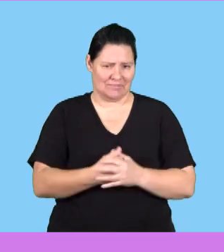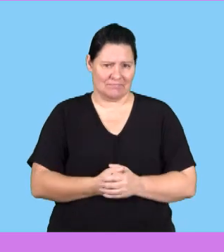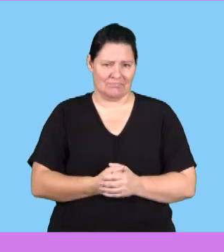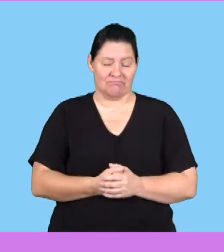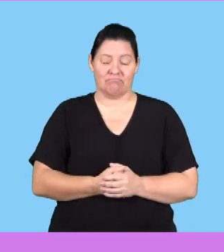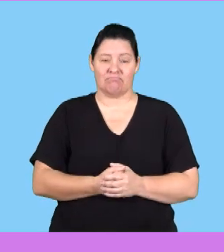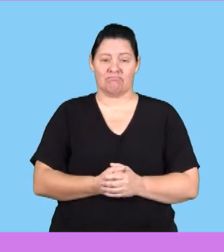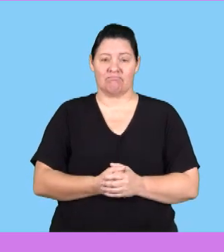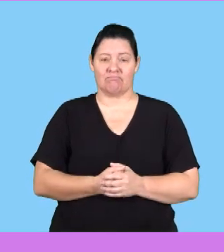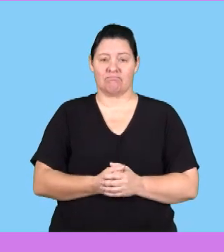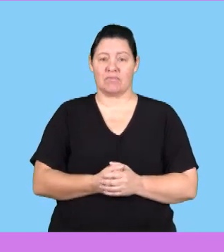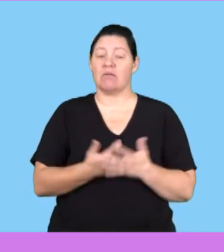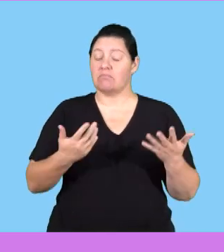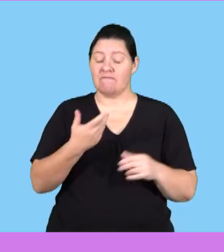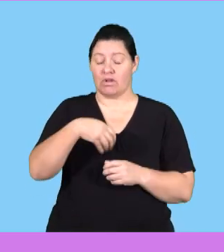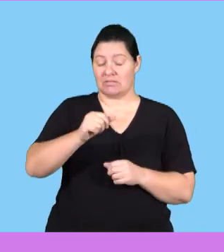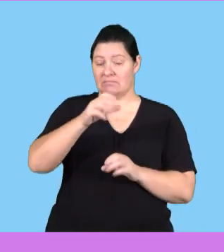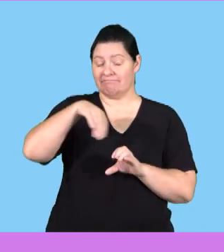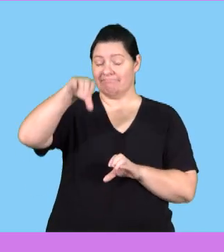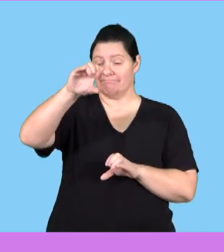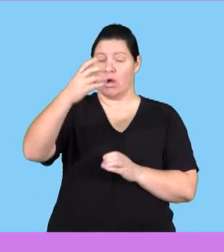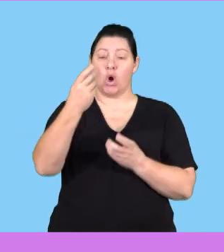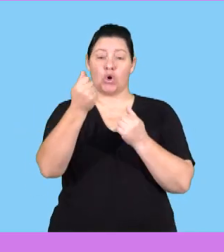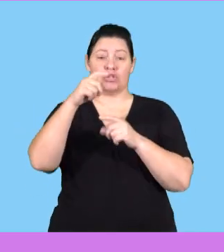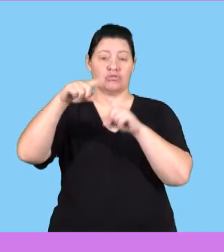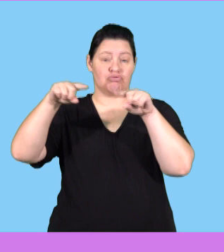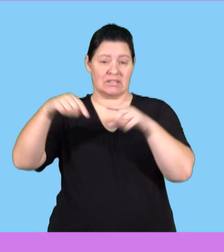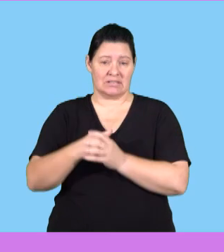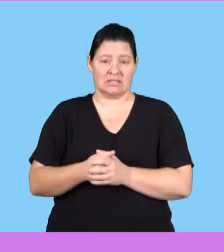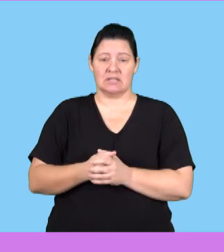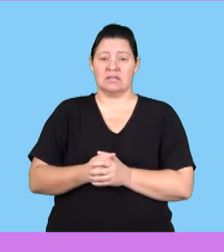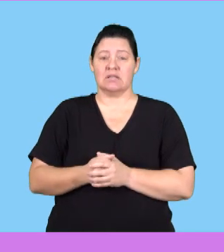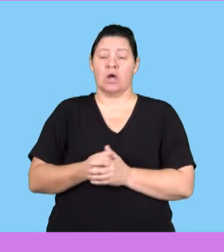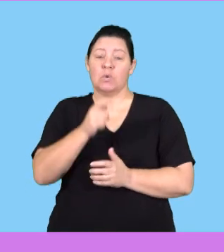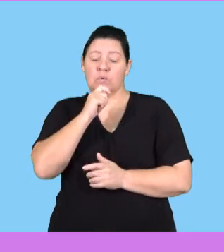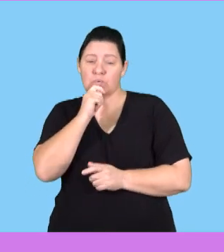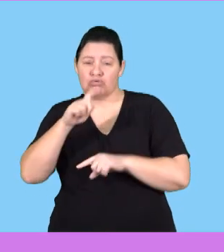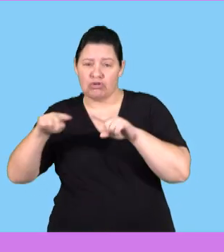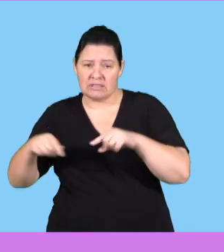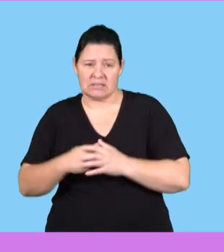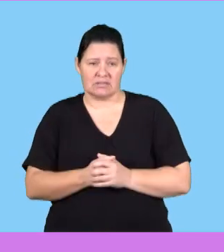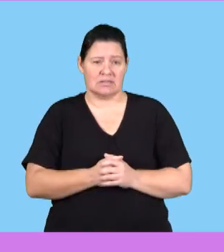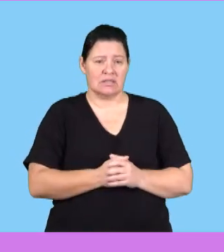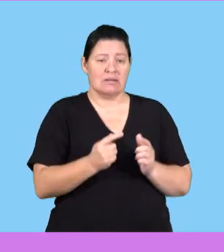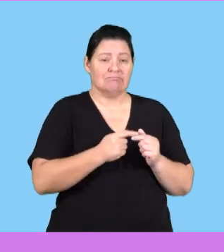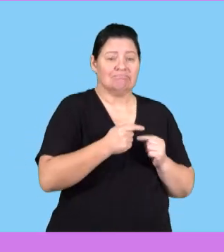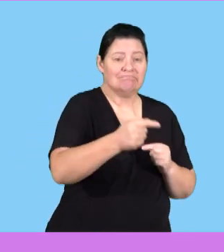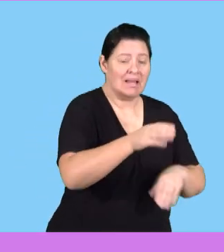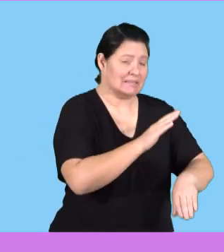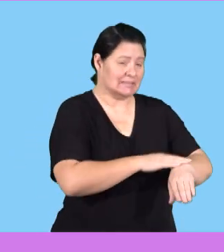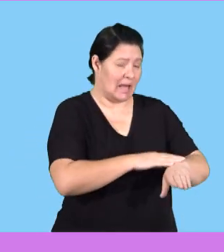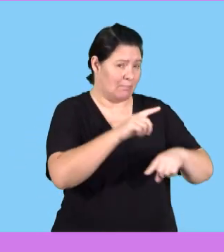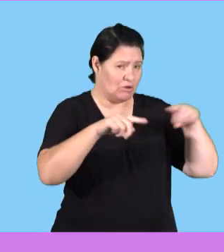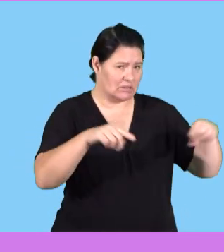today. We are going to cover cost rates, consumption rates, distance and time